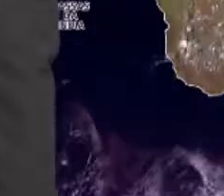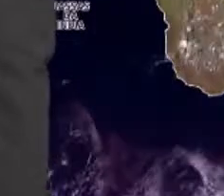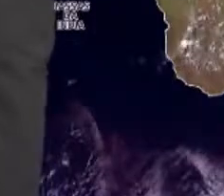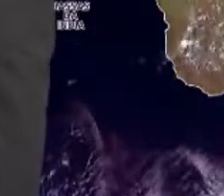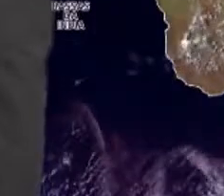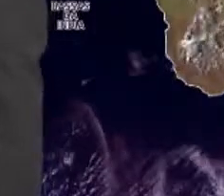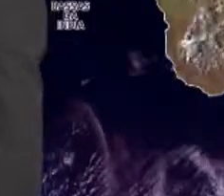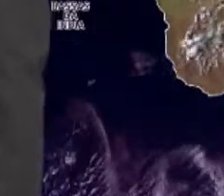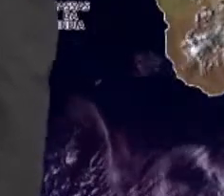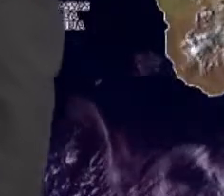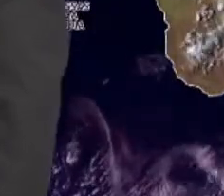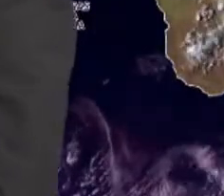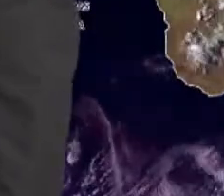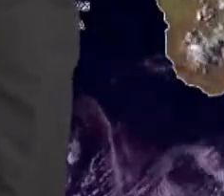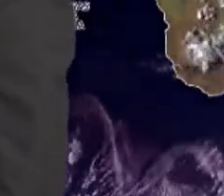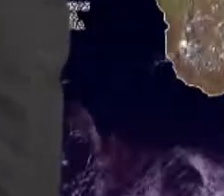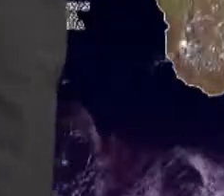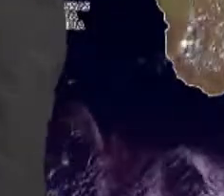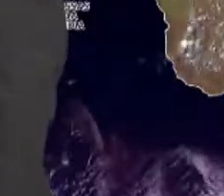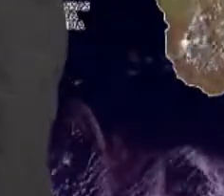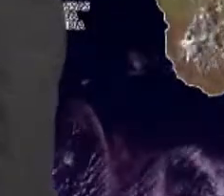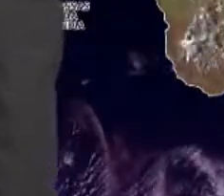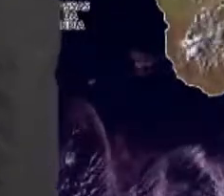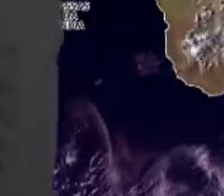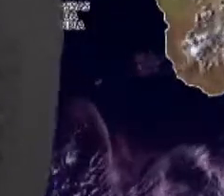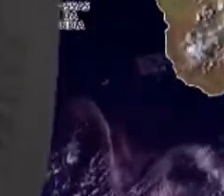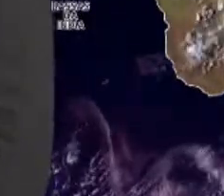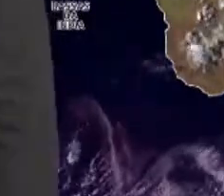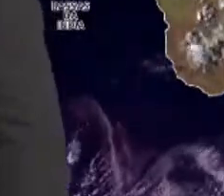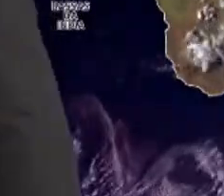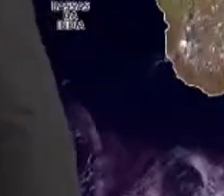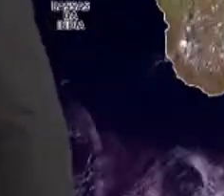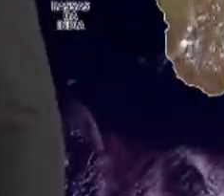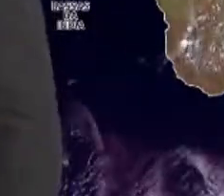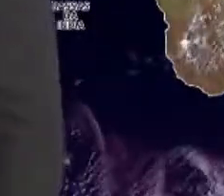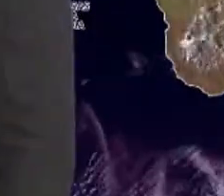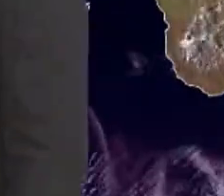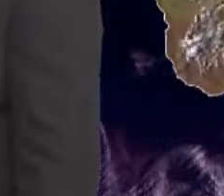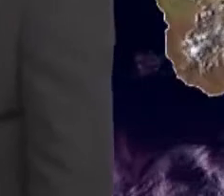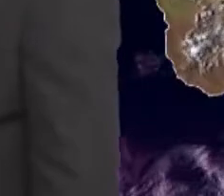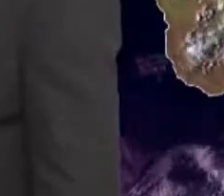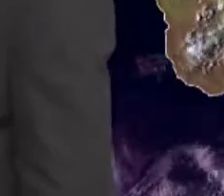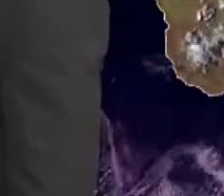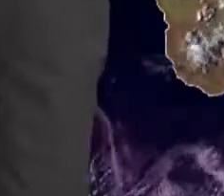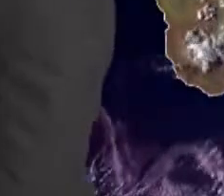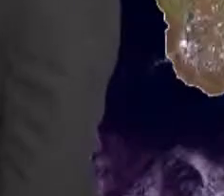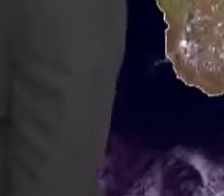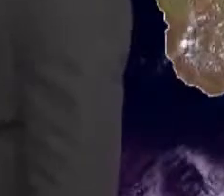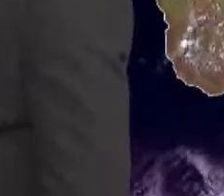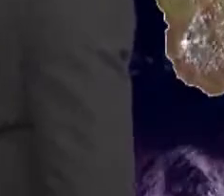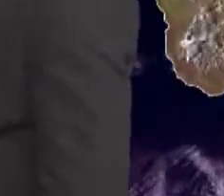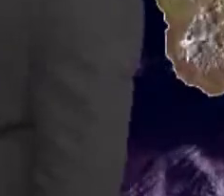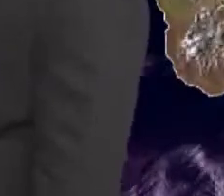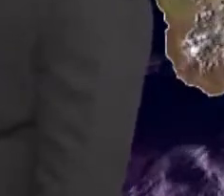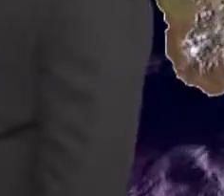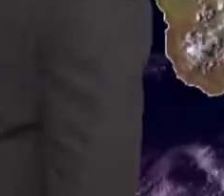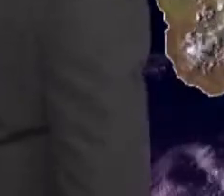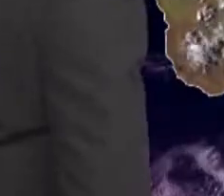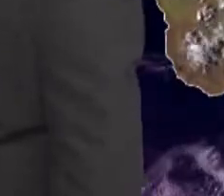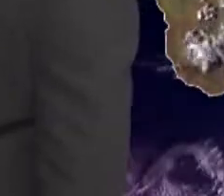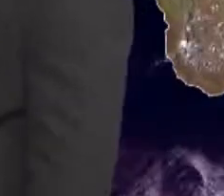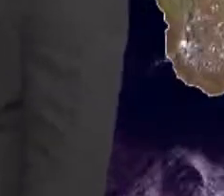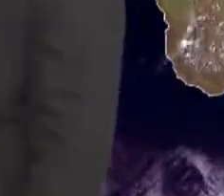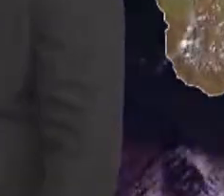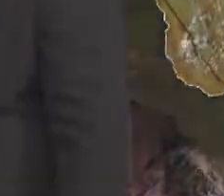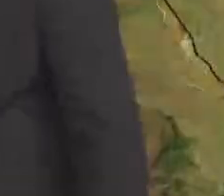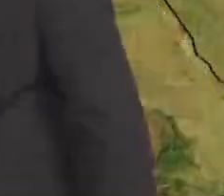leno mme ebile mmala mehibidu e bonalang e supa go na le kgonagala gore maruya a ka duma kgotsa a kanisa pula segong jono mo mafelo mangwe a lefatshe